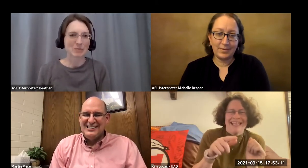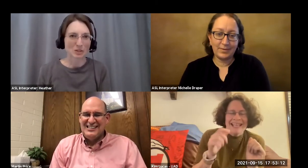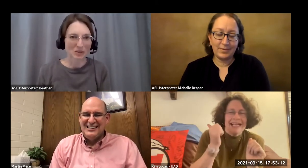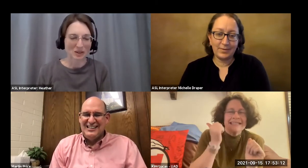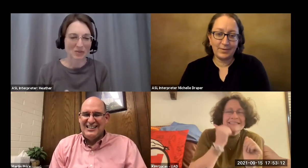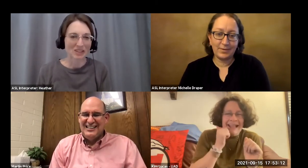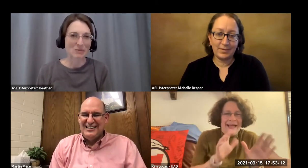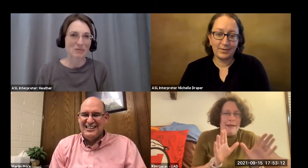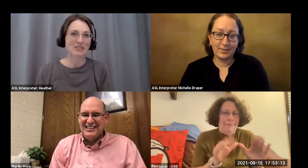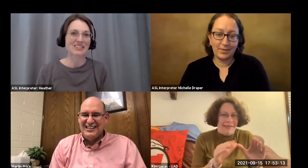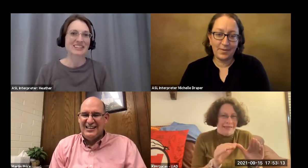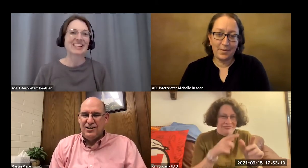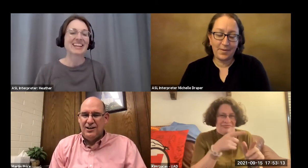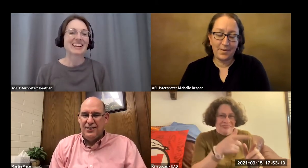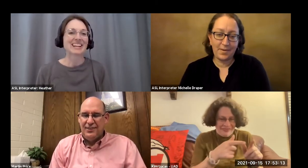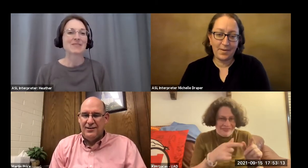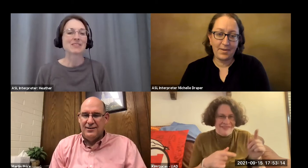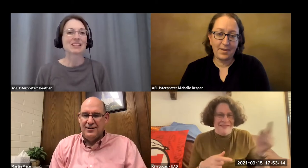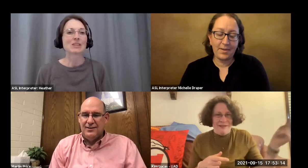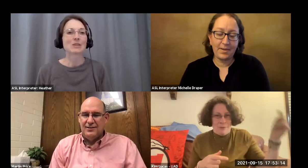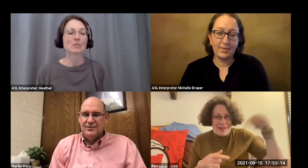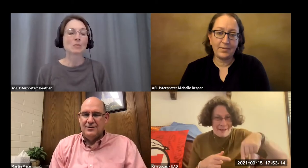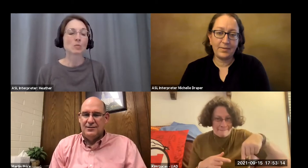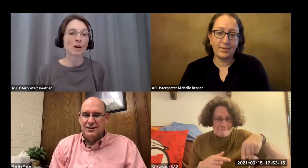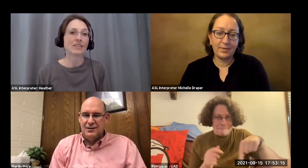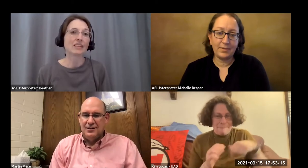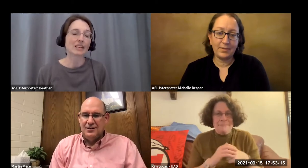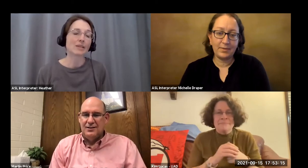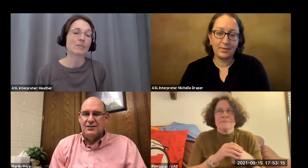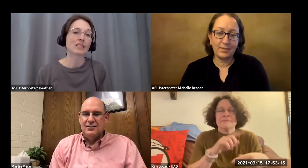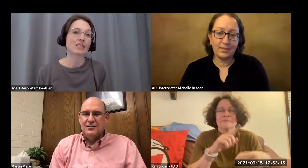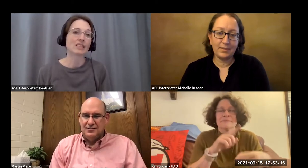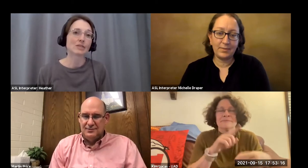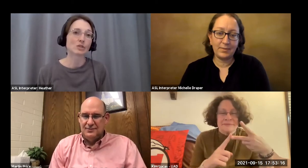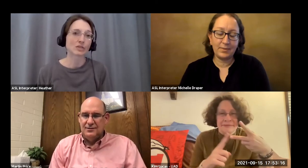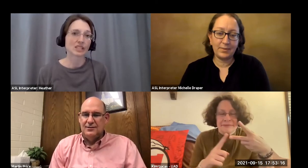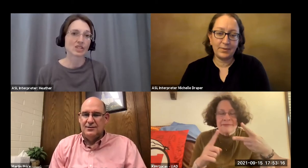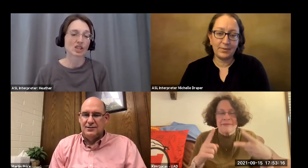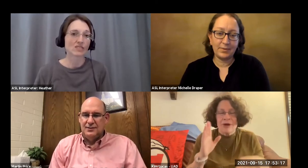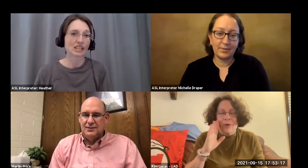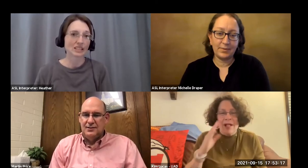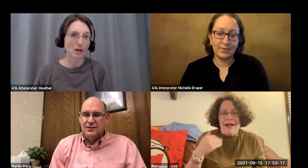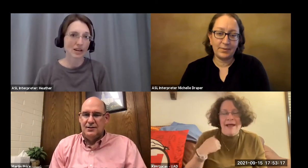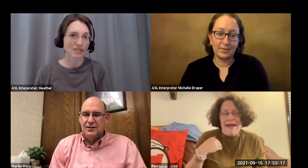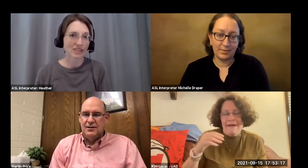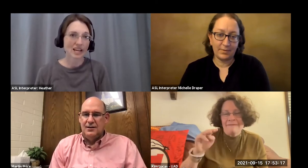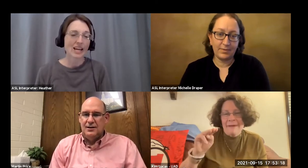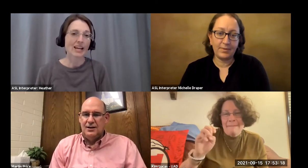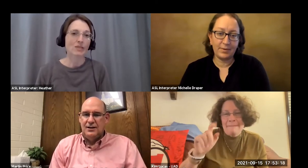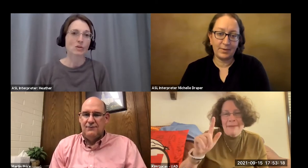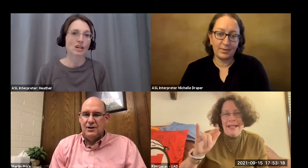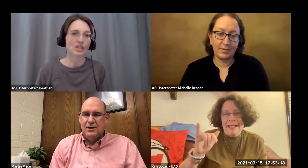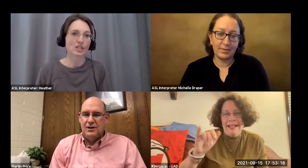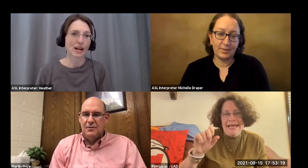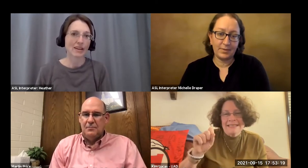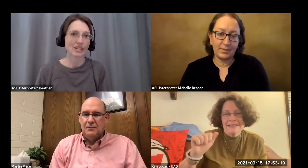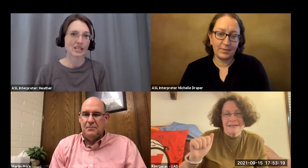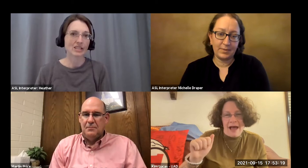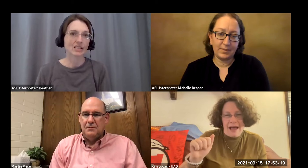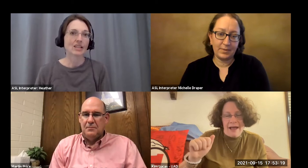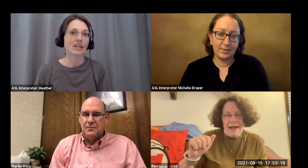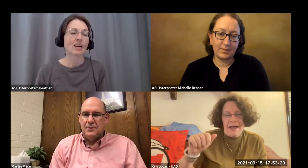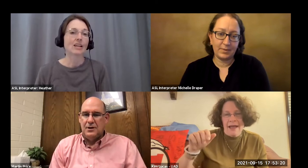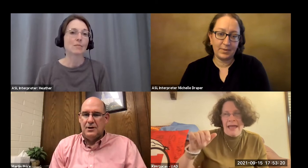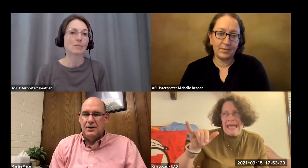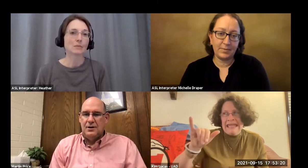Sorry, Kim was just wondering what the interpreter is doing. The individual that's in charge of Daily Moth, and we're also